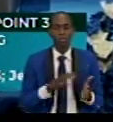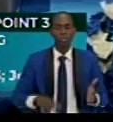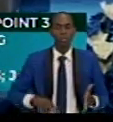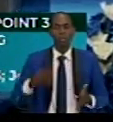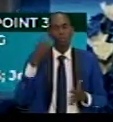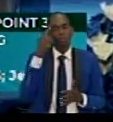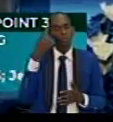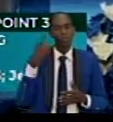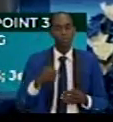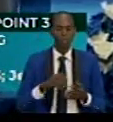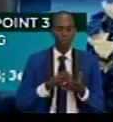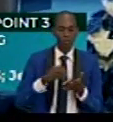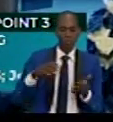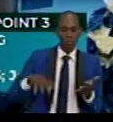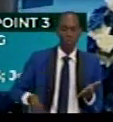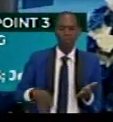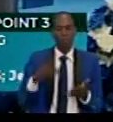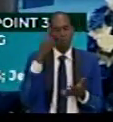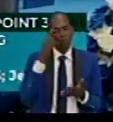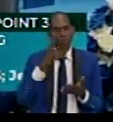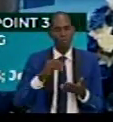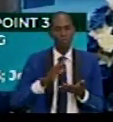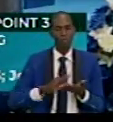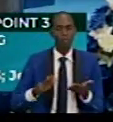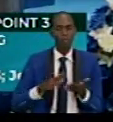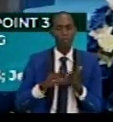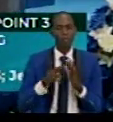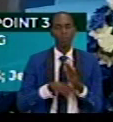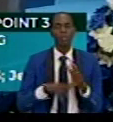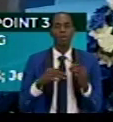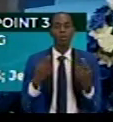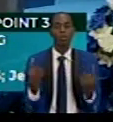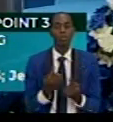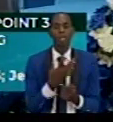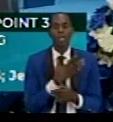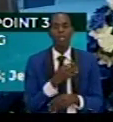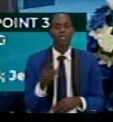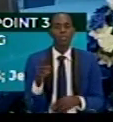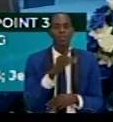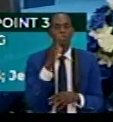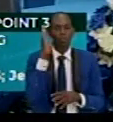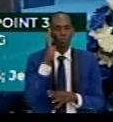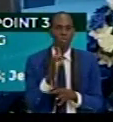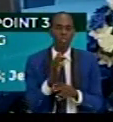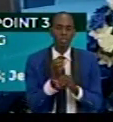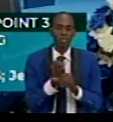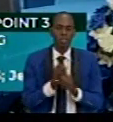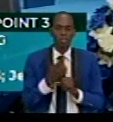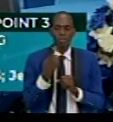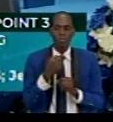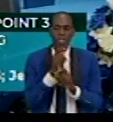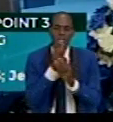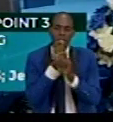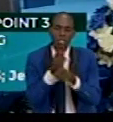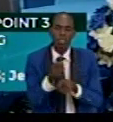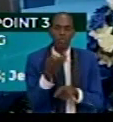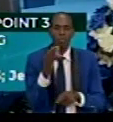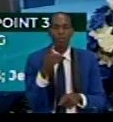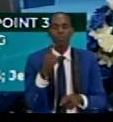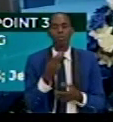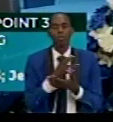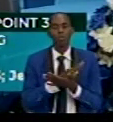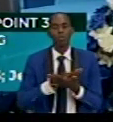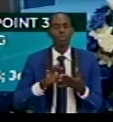the removal, for the forgiveness of sins, and ye shall receive the gift of the Holy